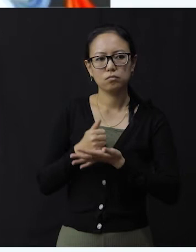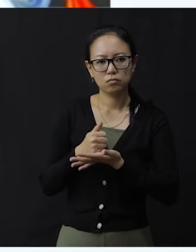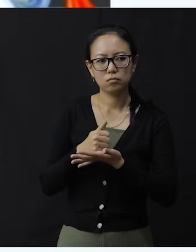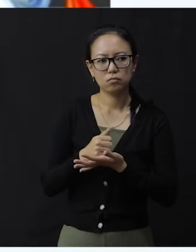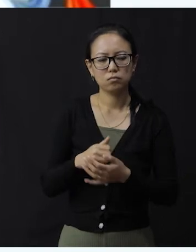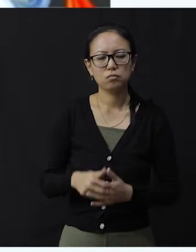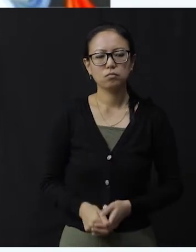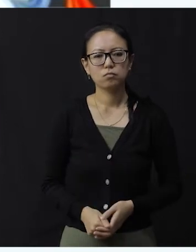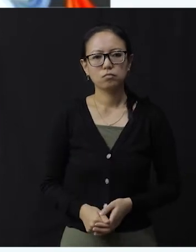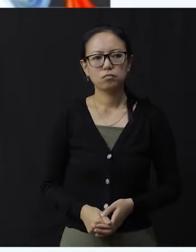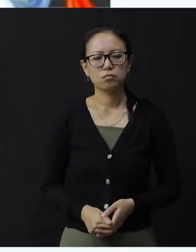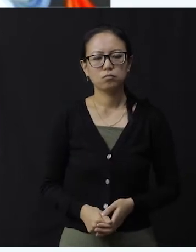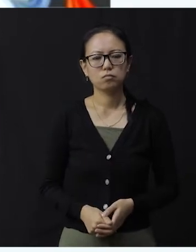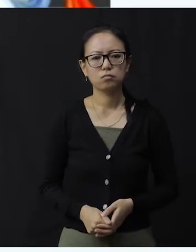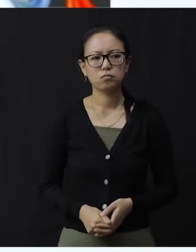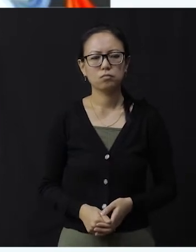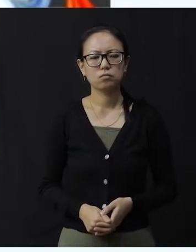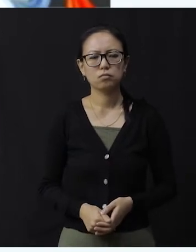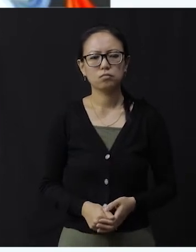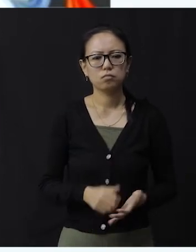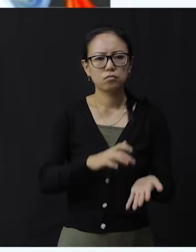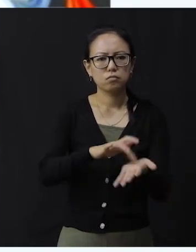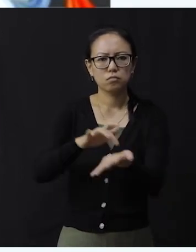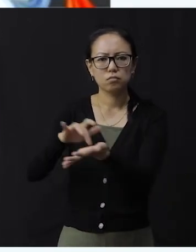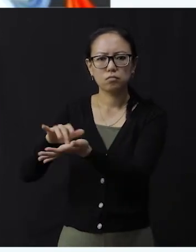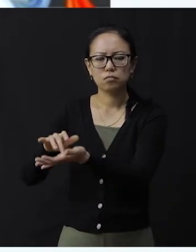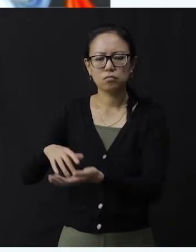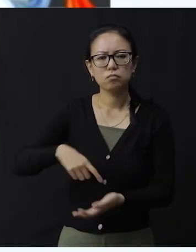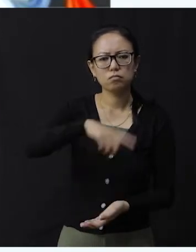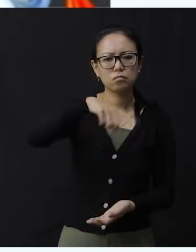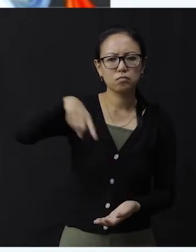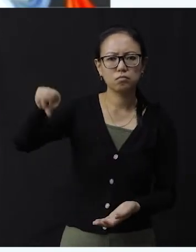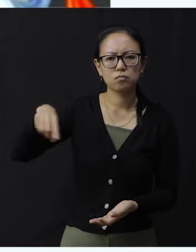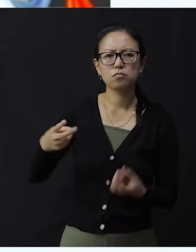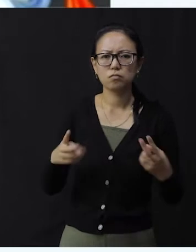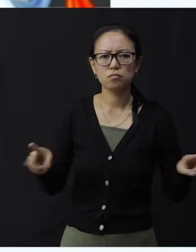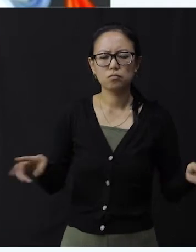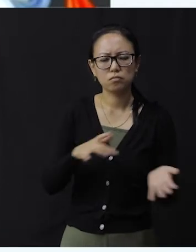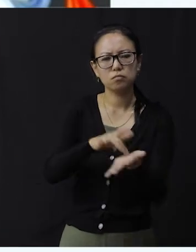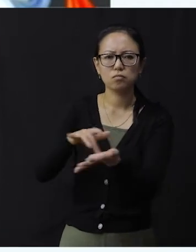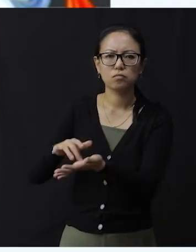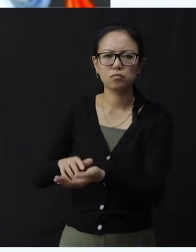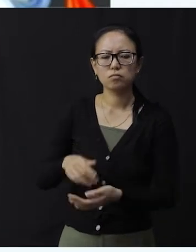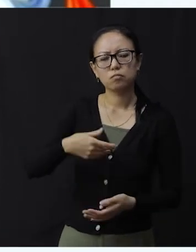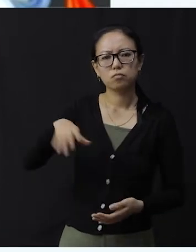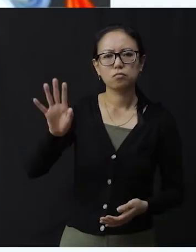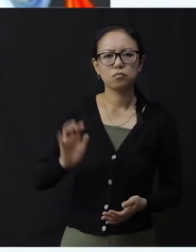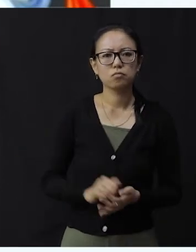us to go to different places, and we all go to these different places by different